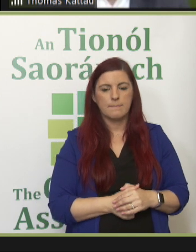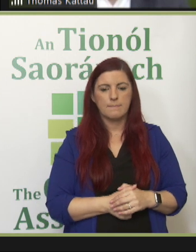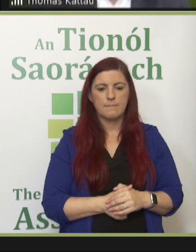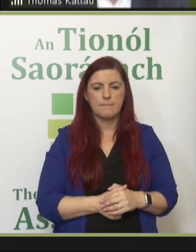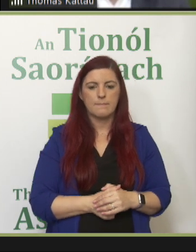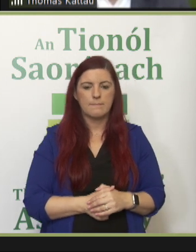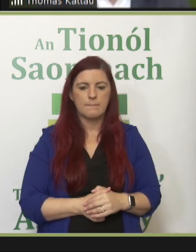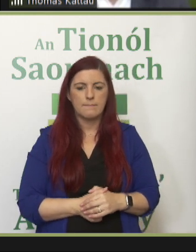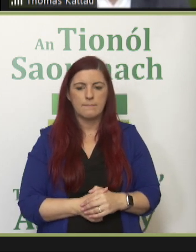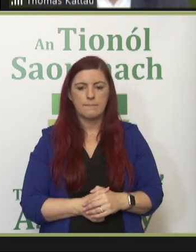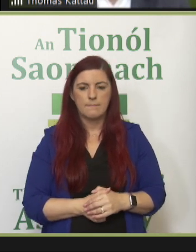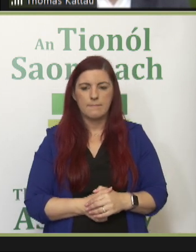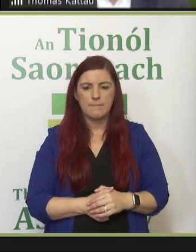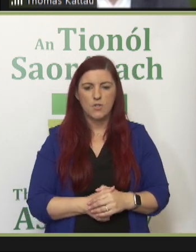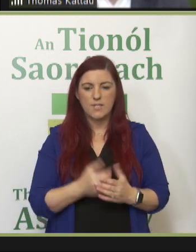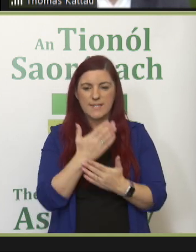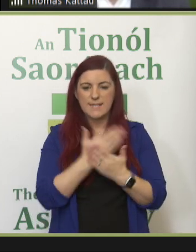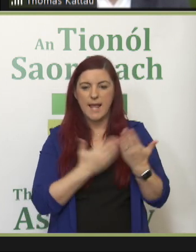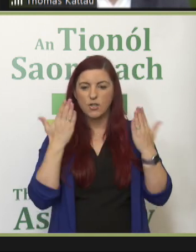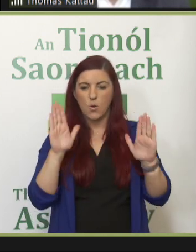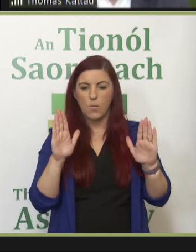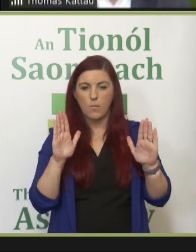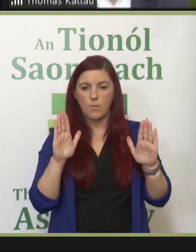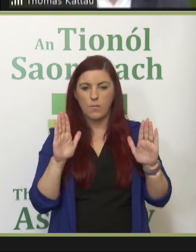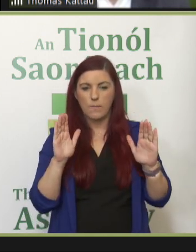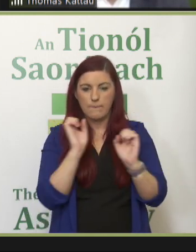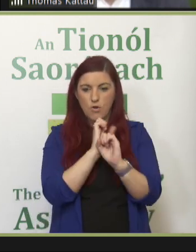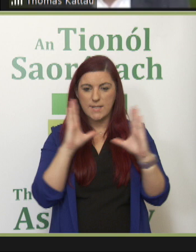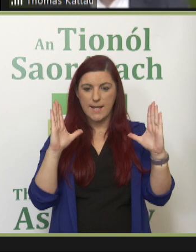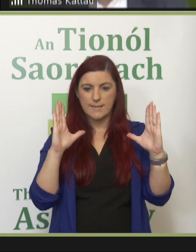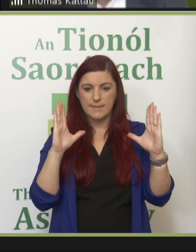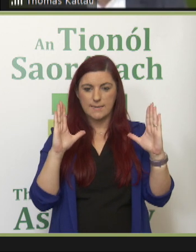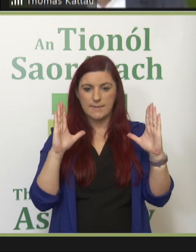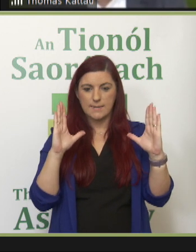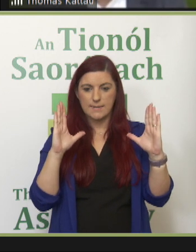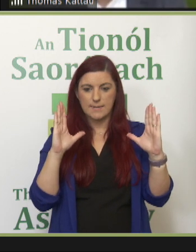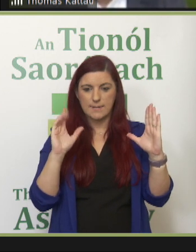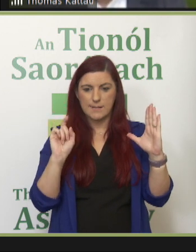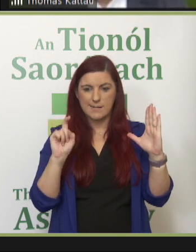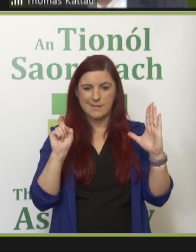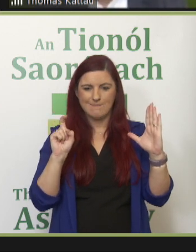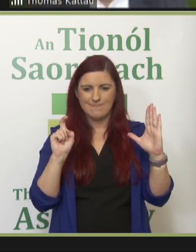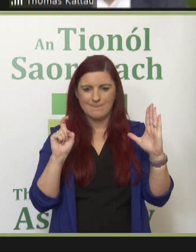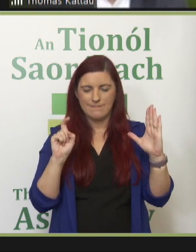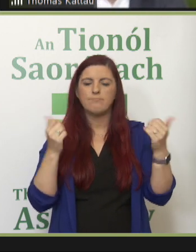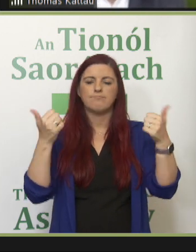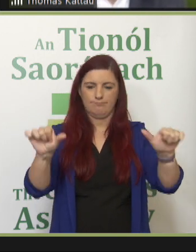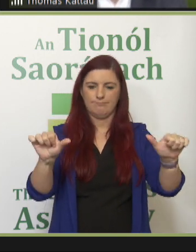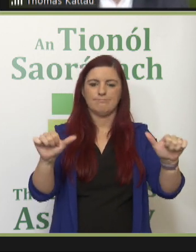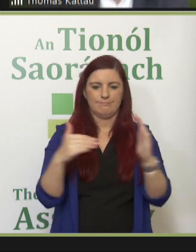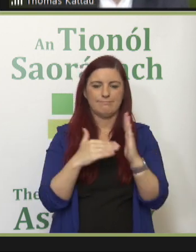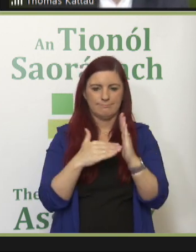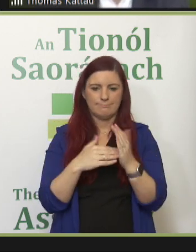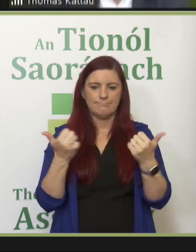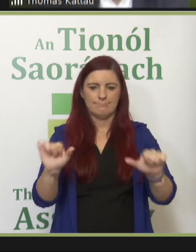into slideshow mode, it would help. Just put the full slide, Thomas. I have tried to. Is it the full slide? That's now?